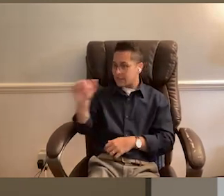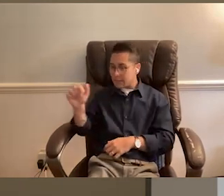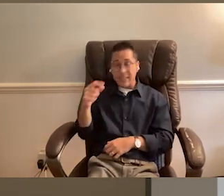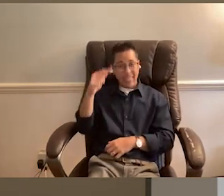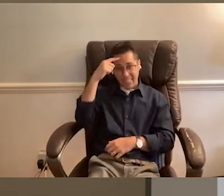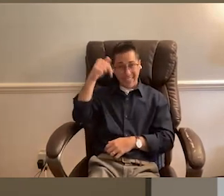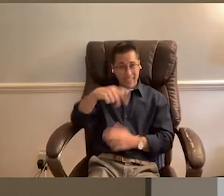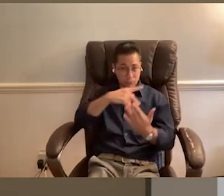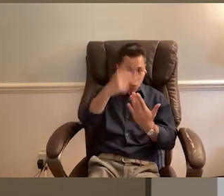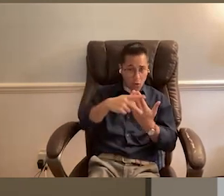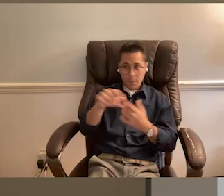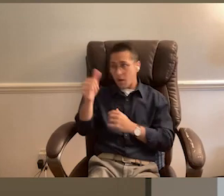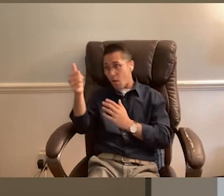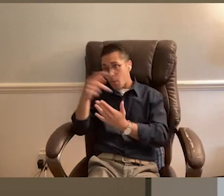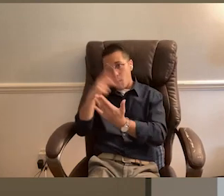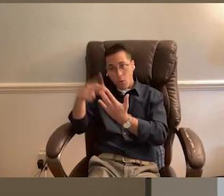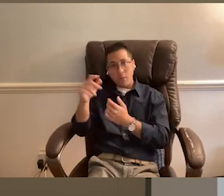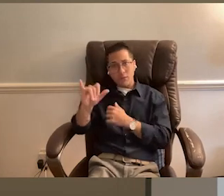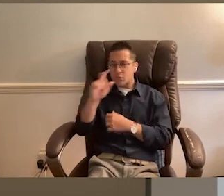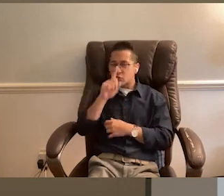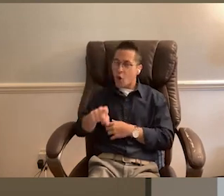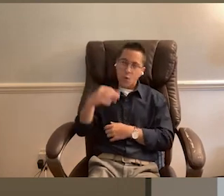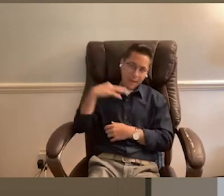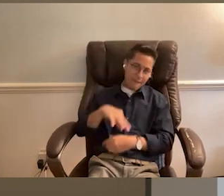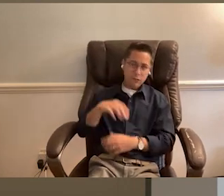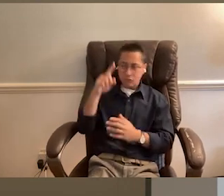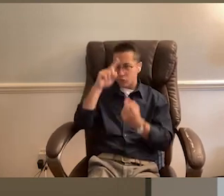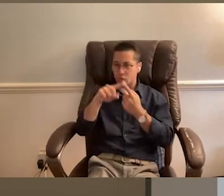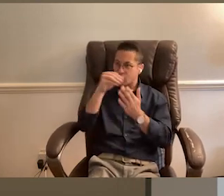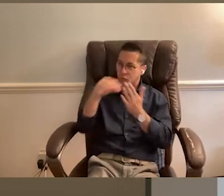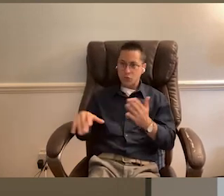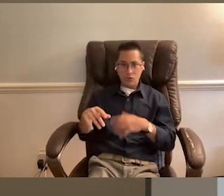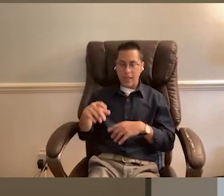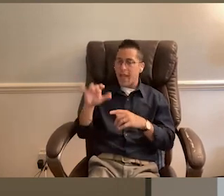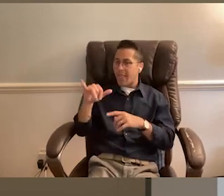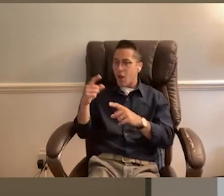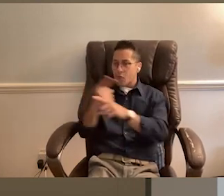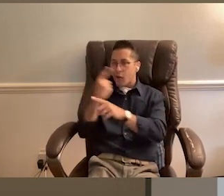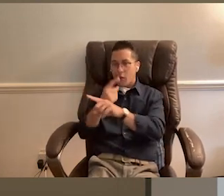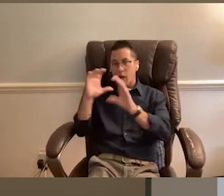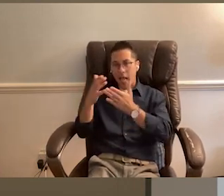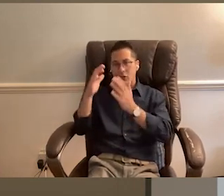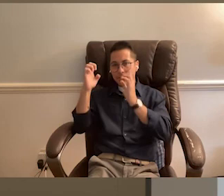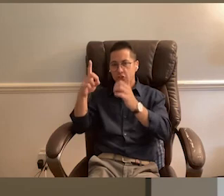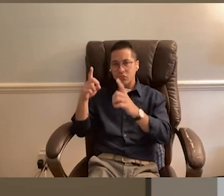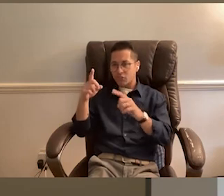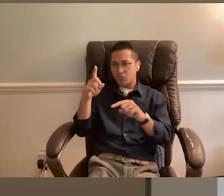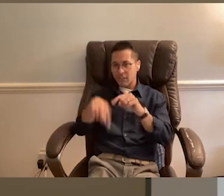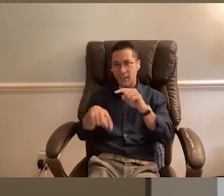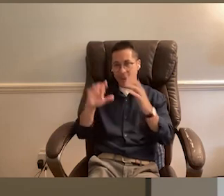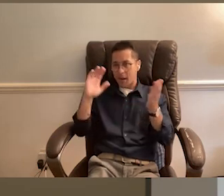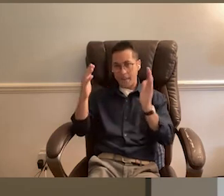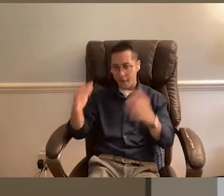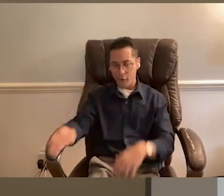live close to Jacksonville too, if people were aware of the need. If it was up to me, honestly, this program would be